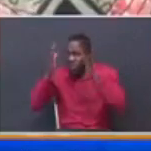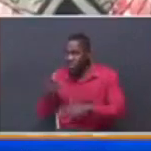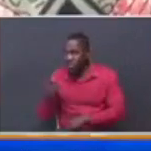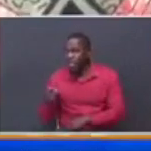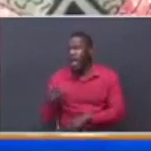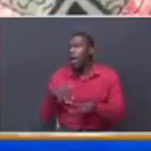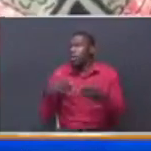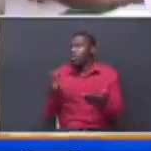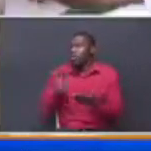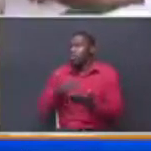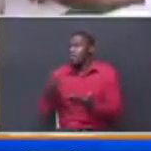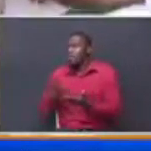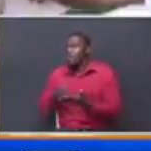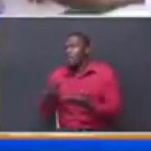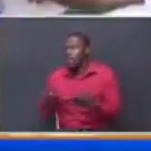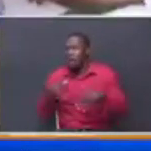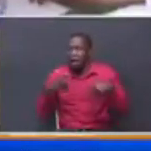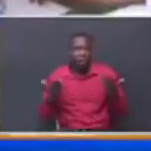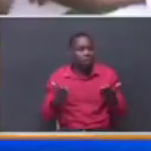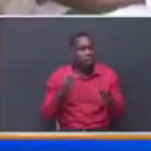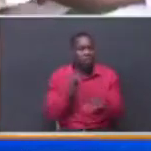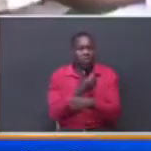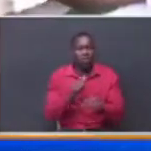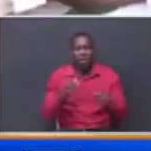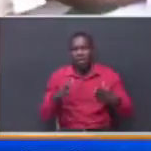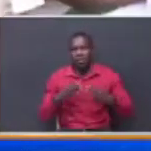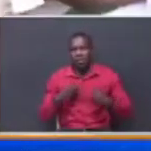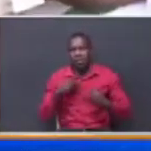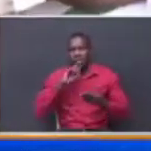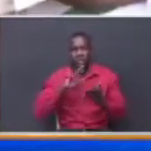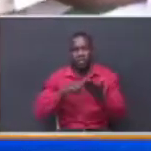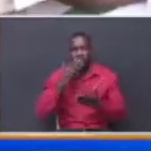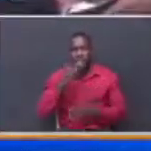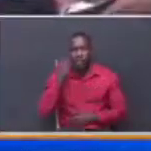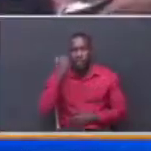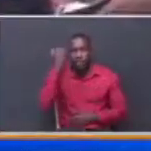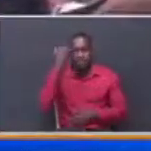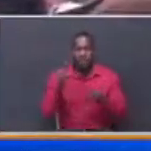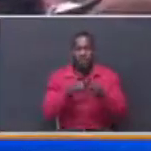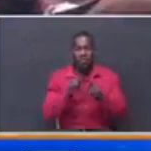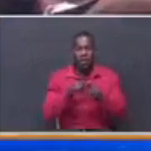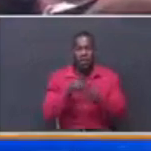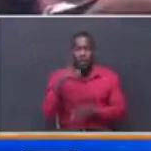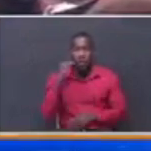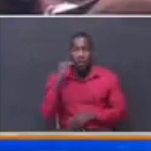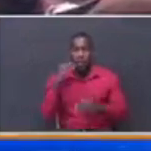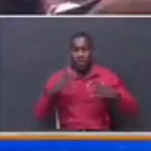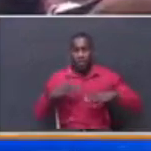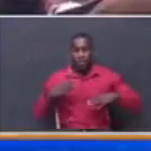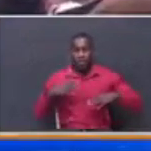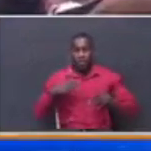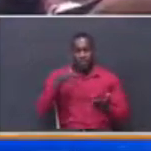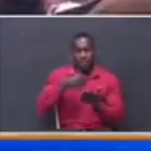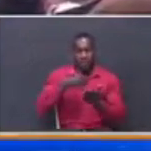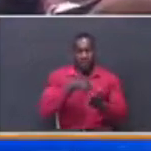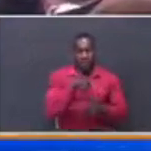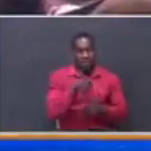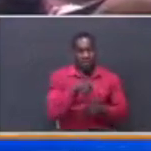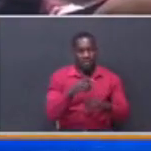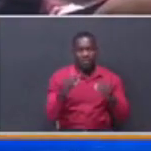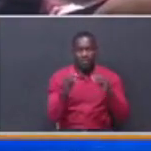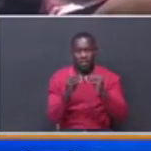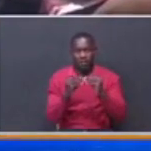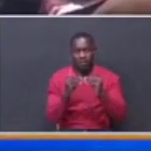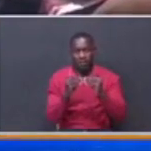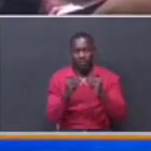choose over this particular result. Luhya Unit was also an agenda of their meeting. We are about six counties, if we